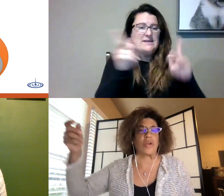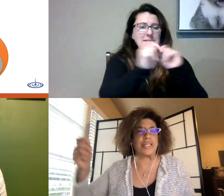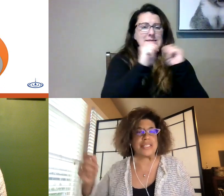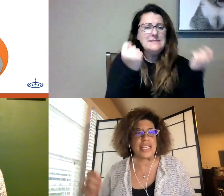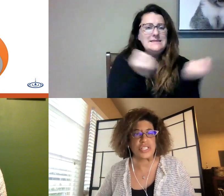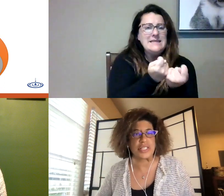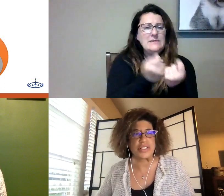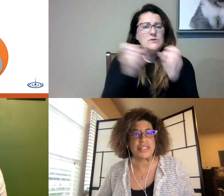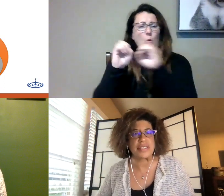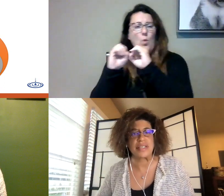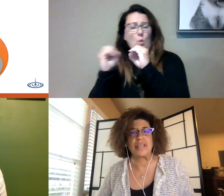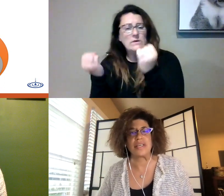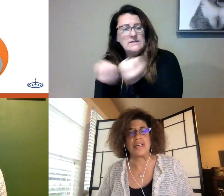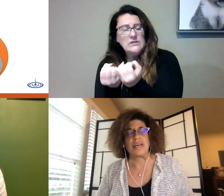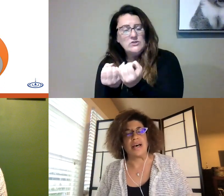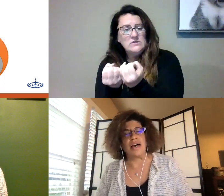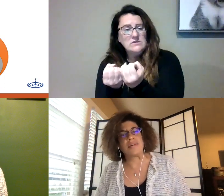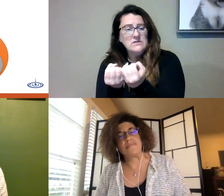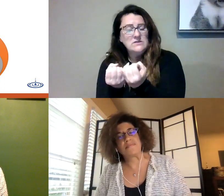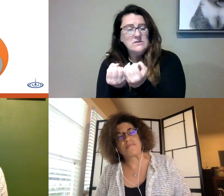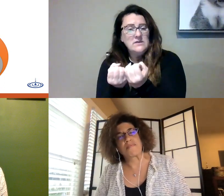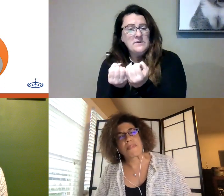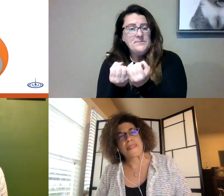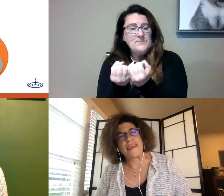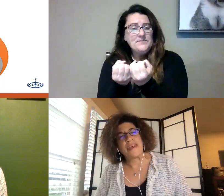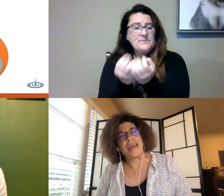in organizations. And